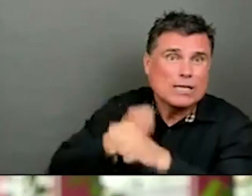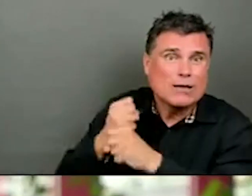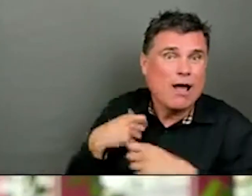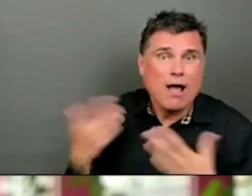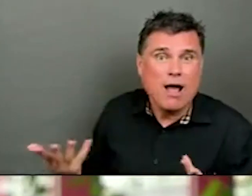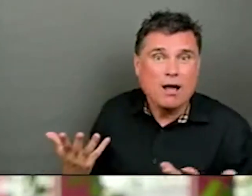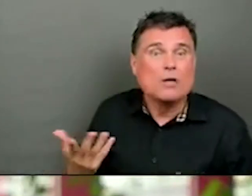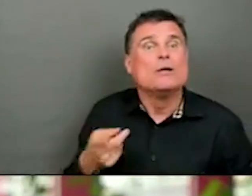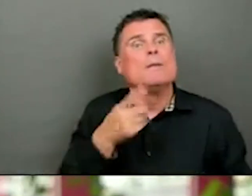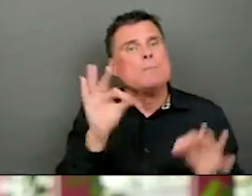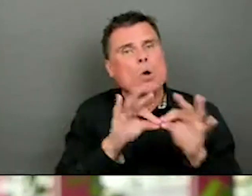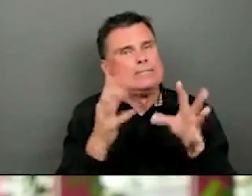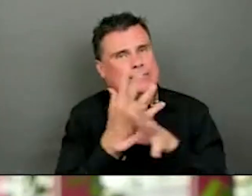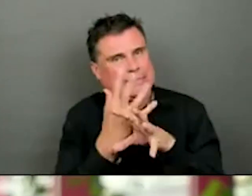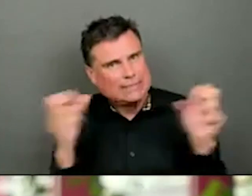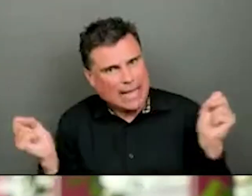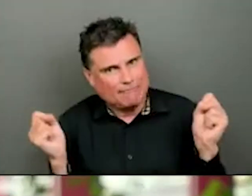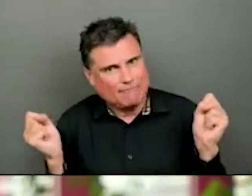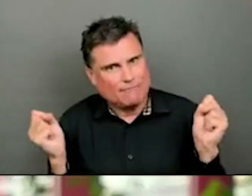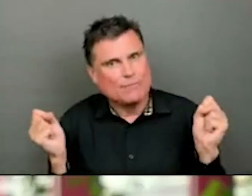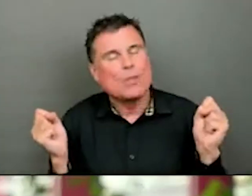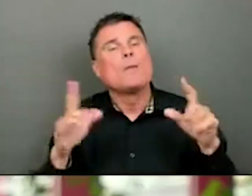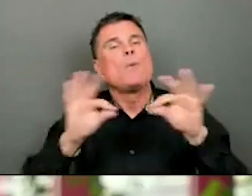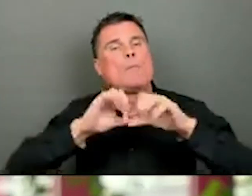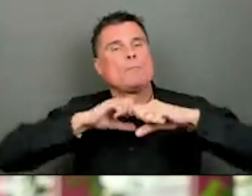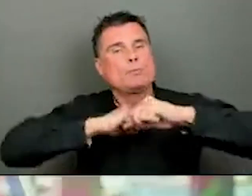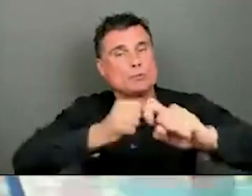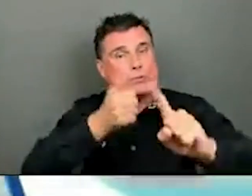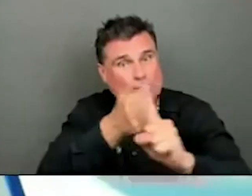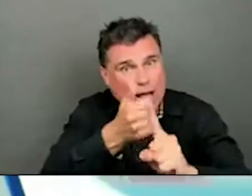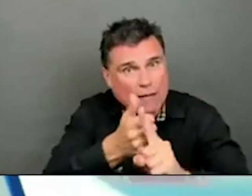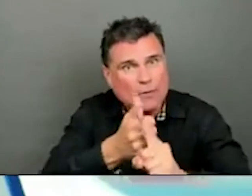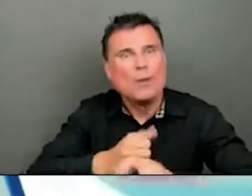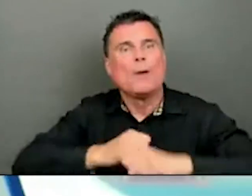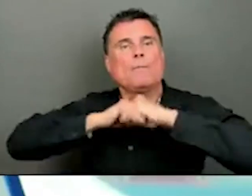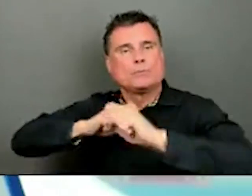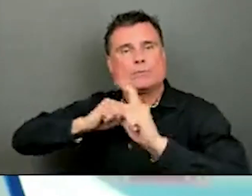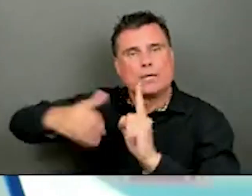other, protect ourselves, and protect them, and that means being immunized.